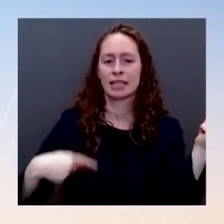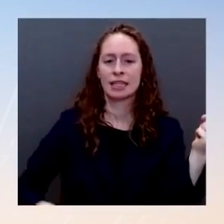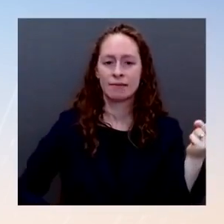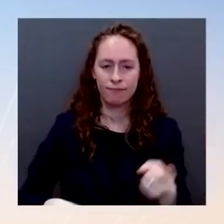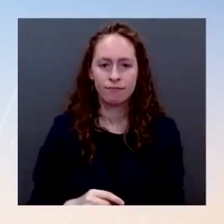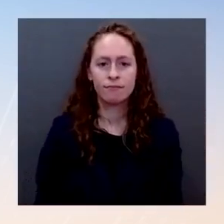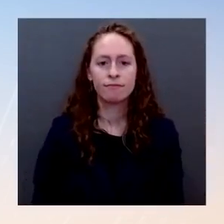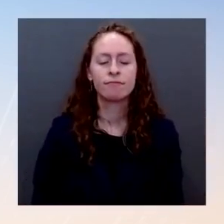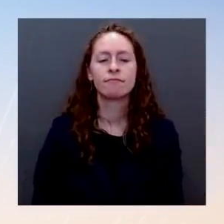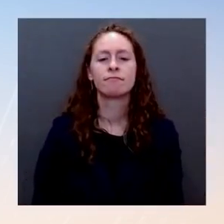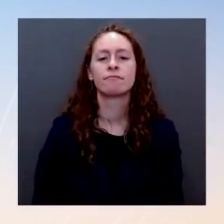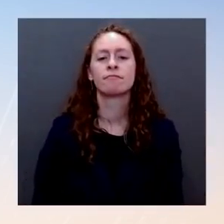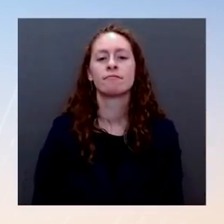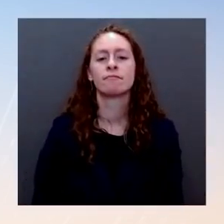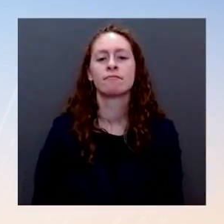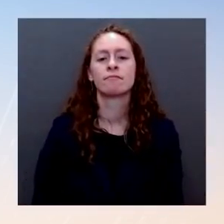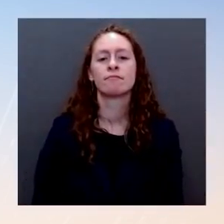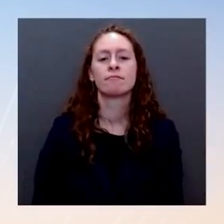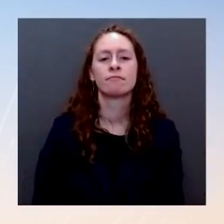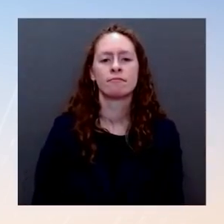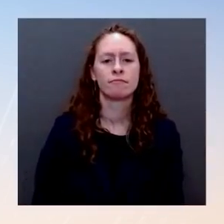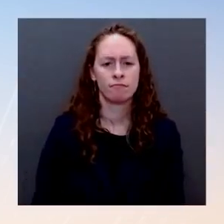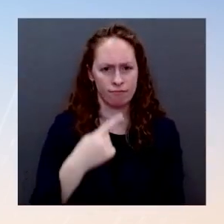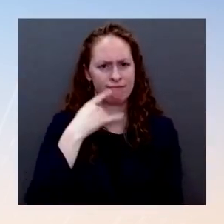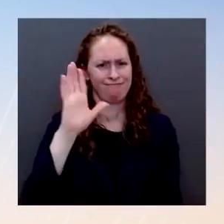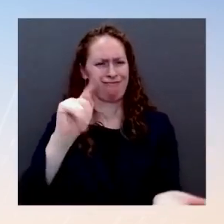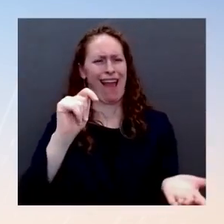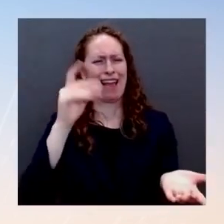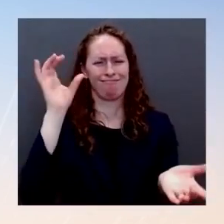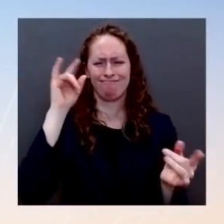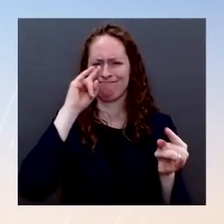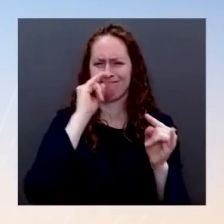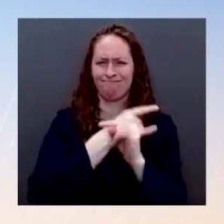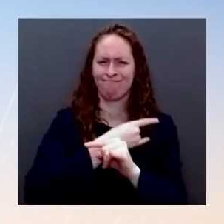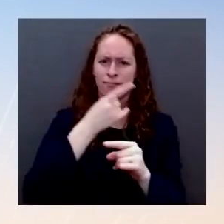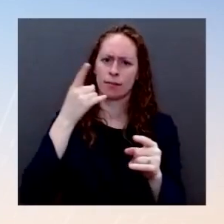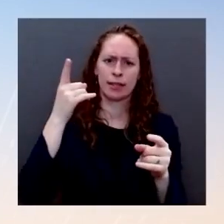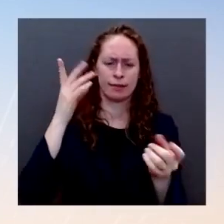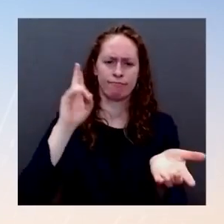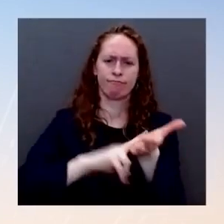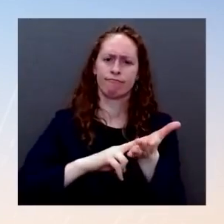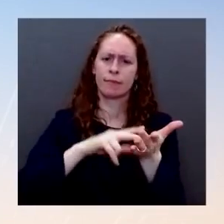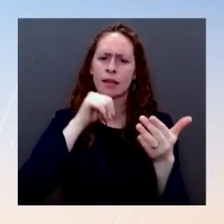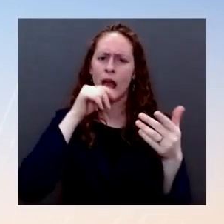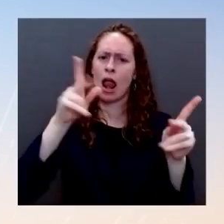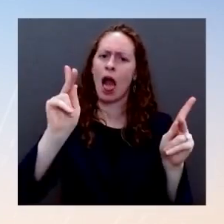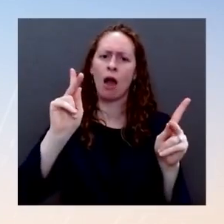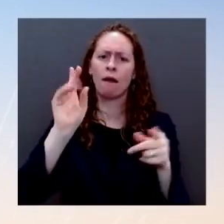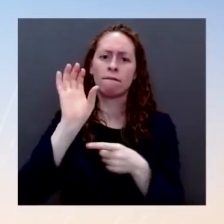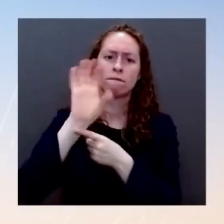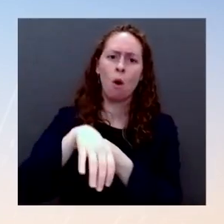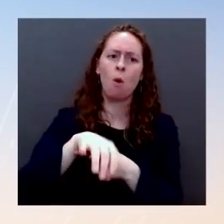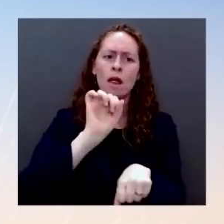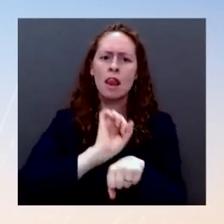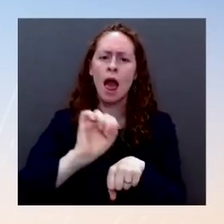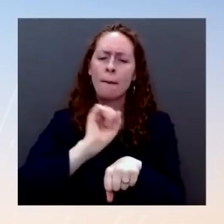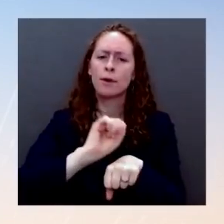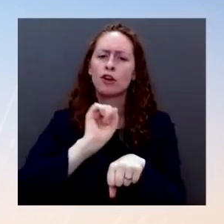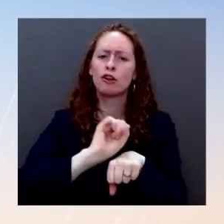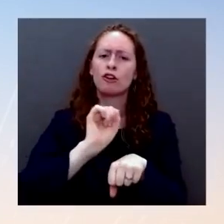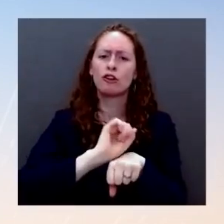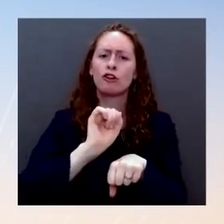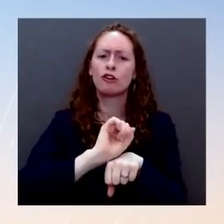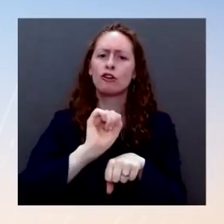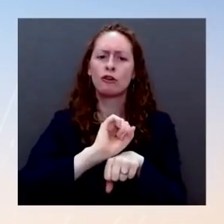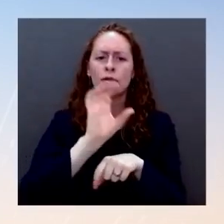to discourage American companies from doing business in Xinjiang? Sure, yes. So I can't speak to the specific situation of